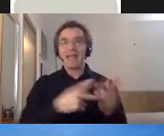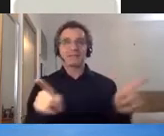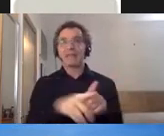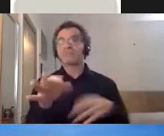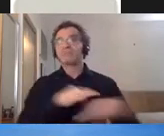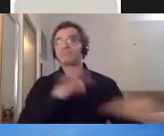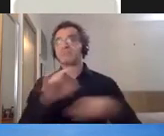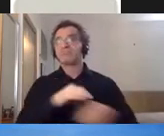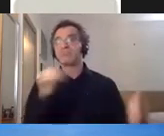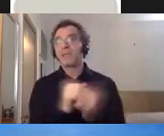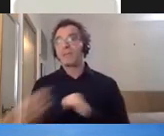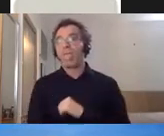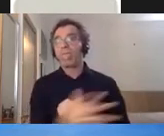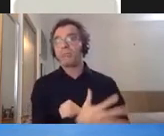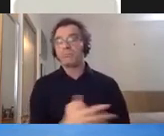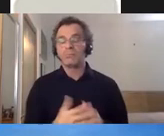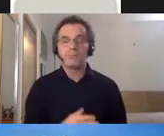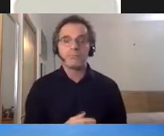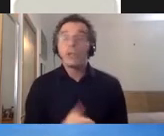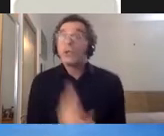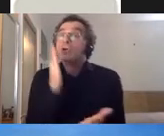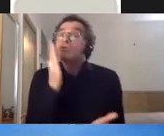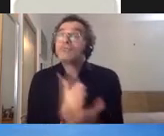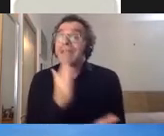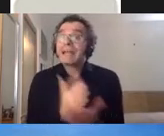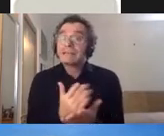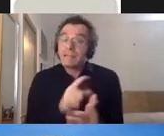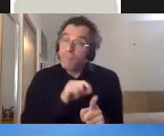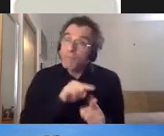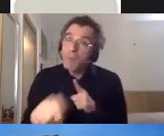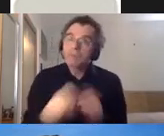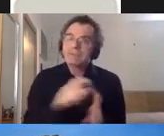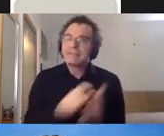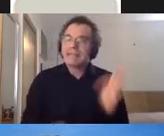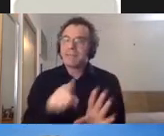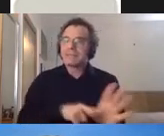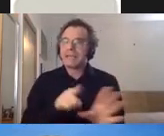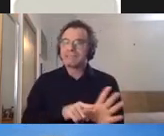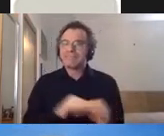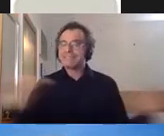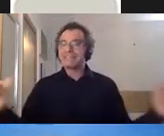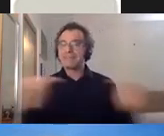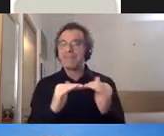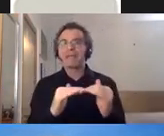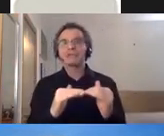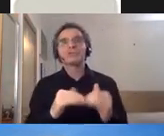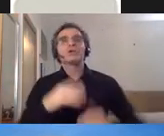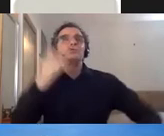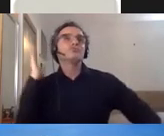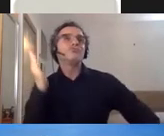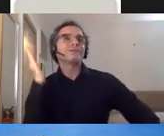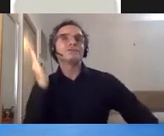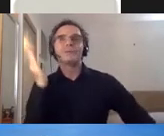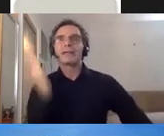piece of paper. The reality for most disabled young people does not correspond with the rhetoric contained in